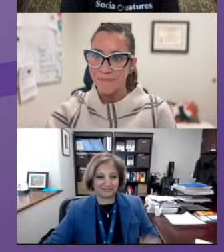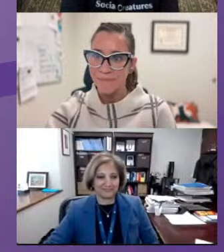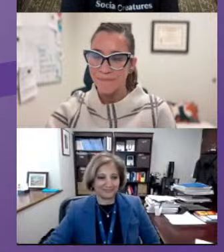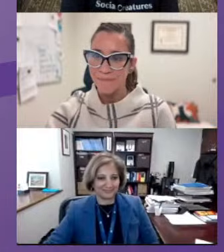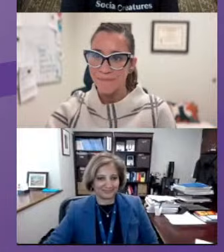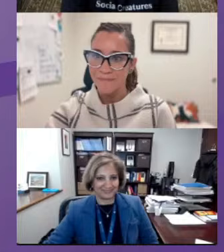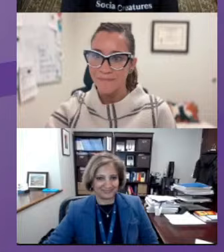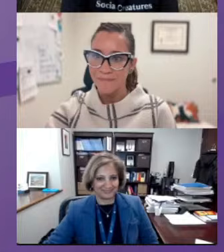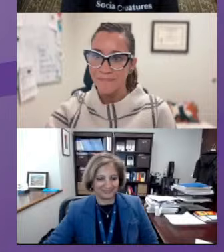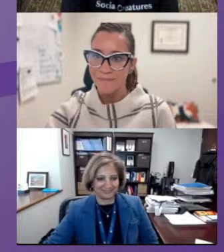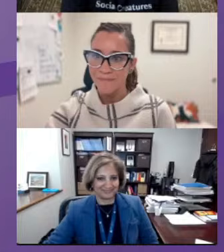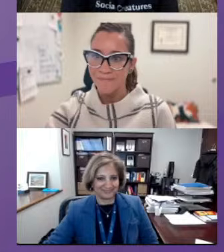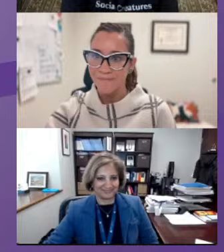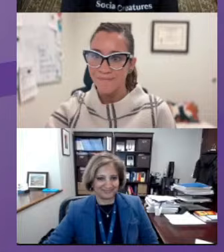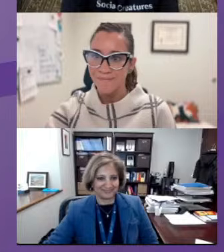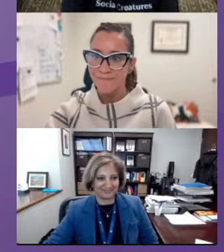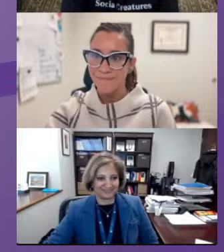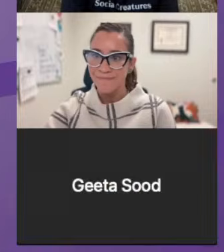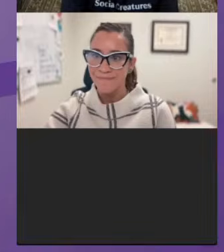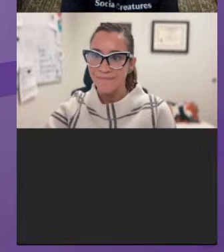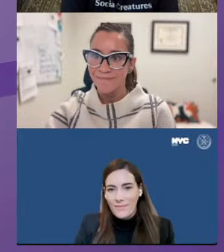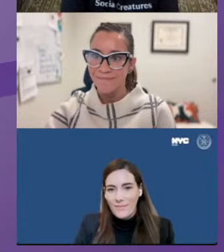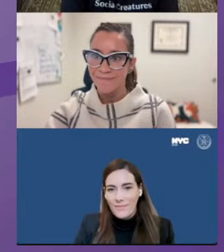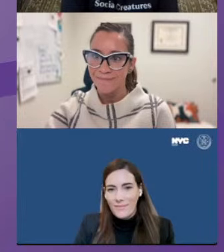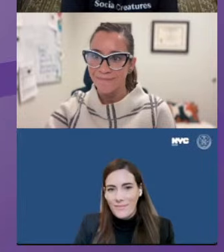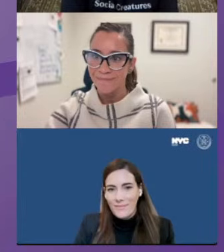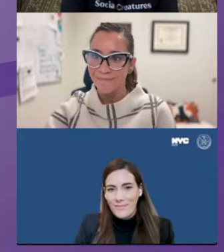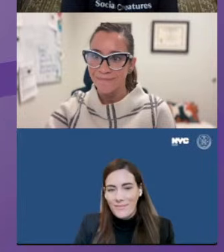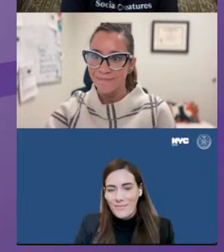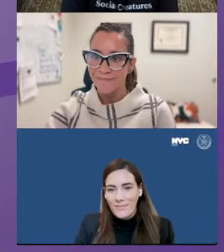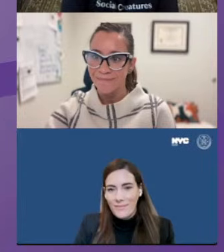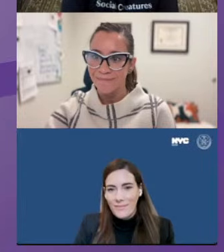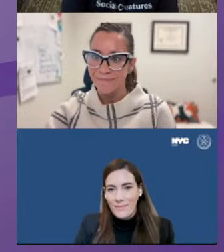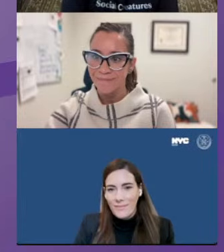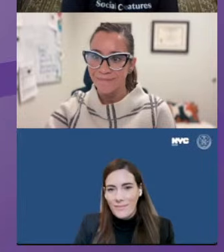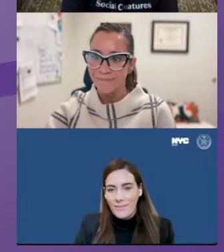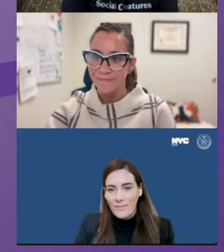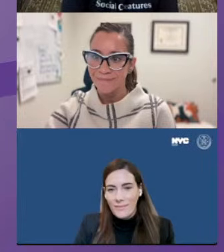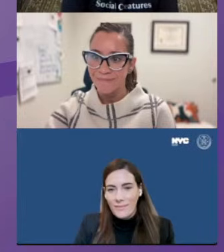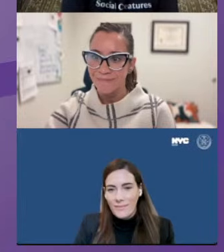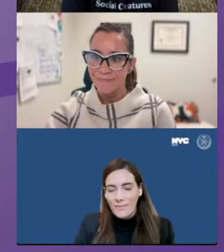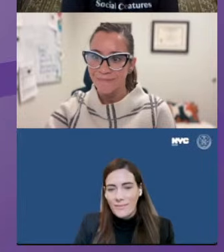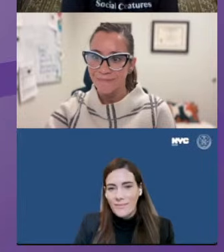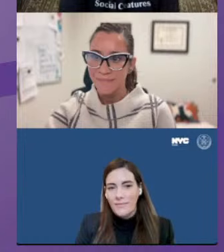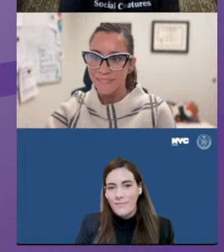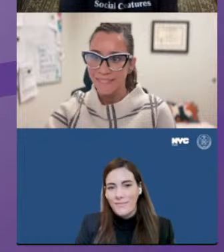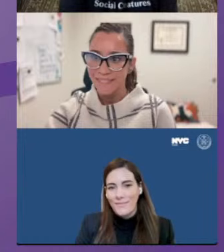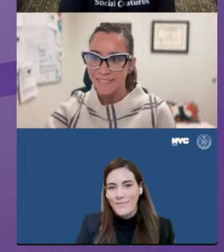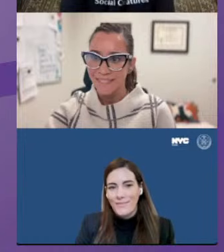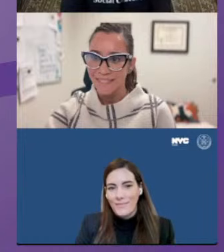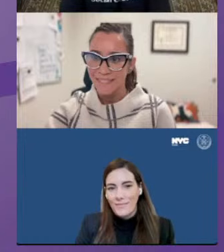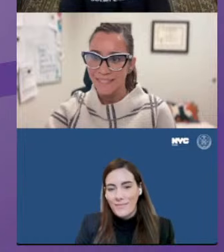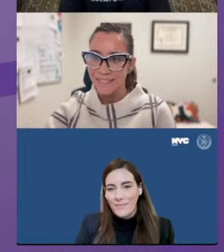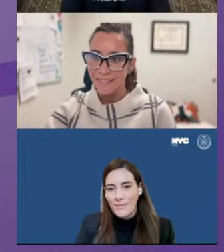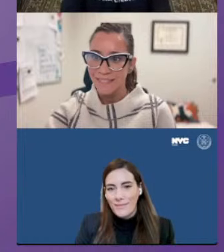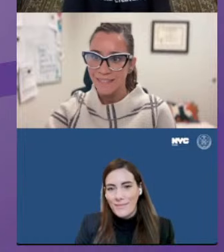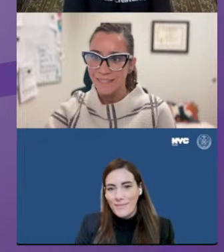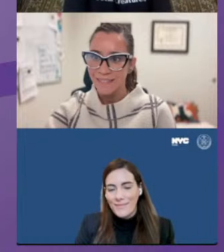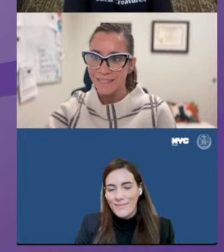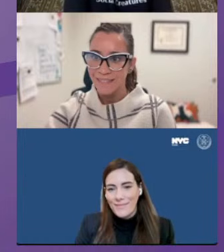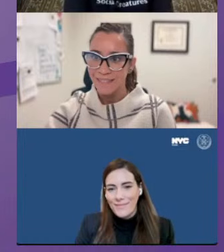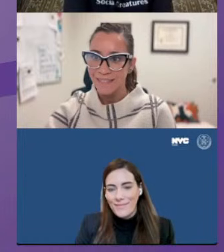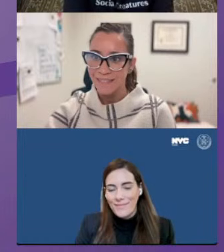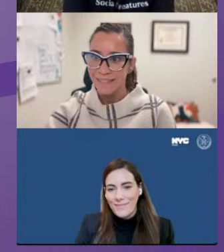at the Johns Hopkins University. And Dr. Amanda Lanz serves as the medical epidemiologist at the New York City Department of Health and Mental